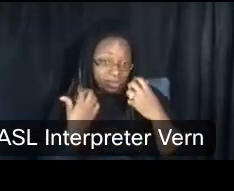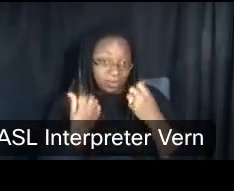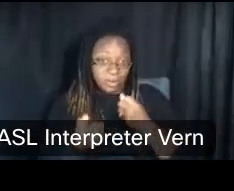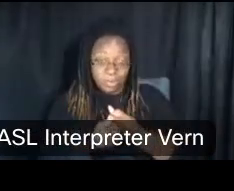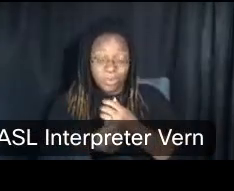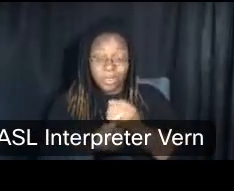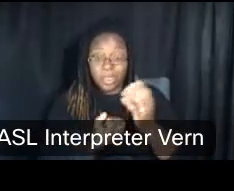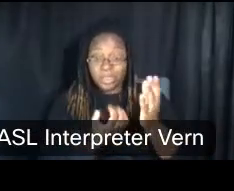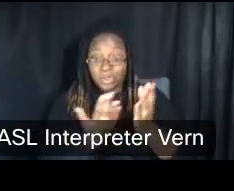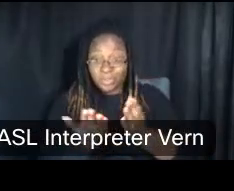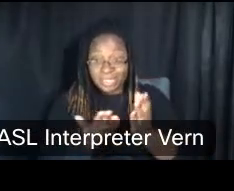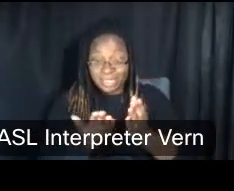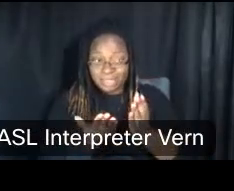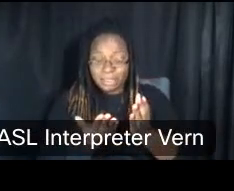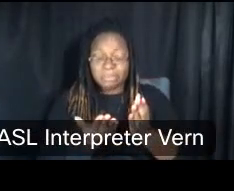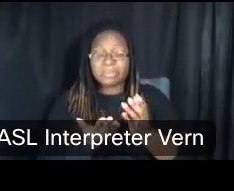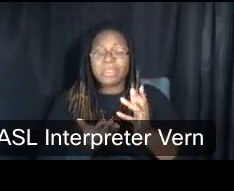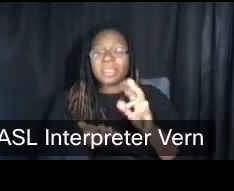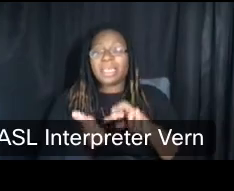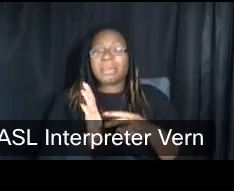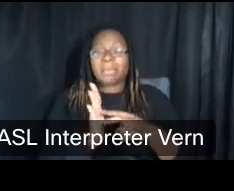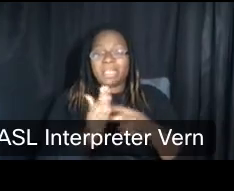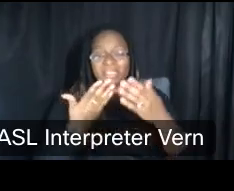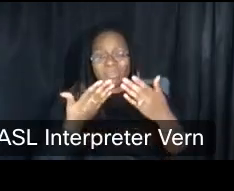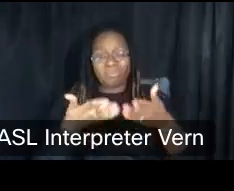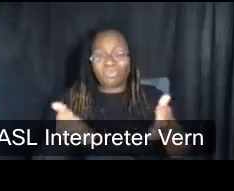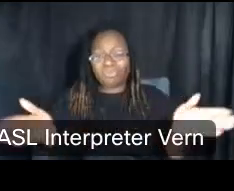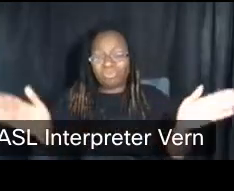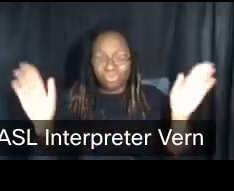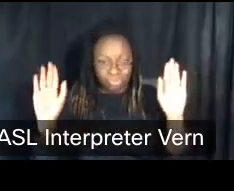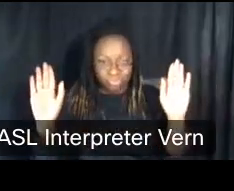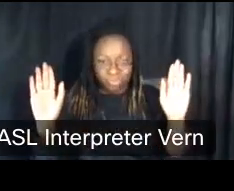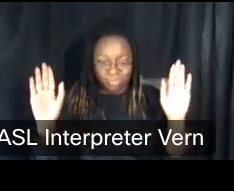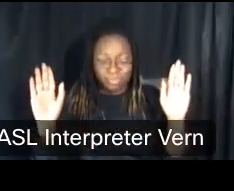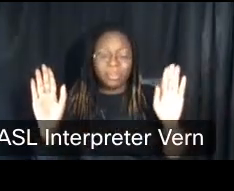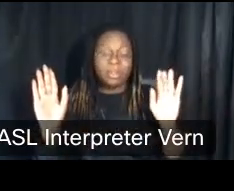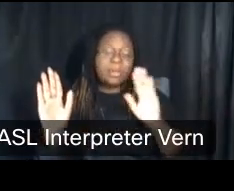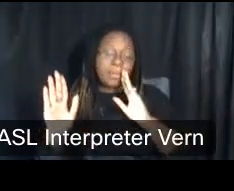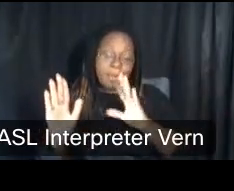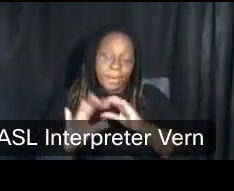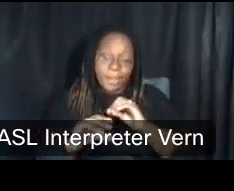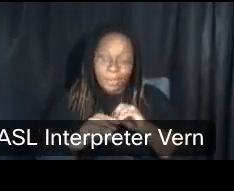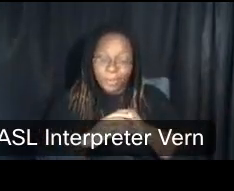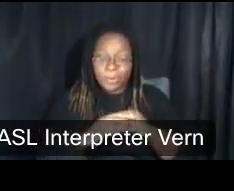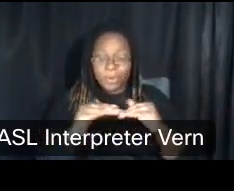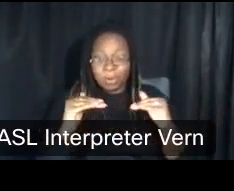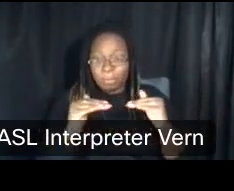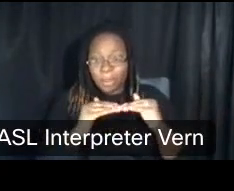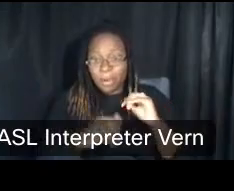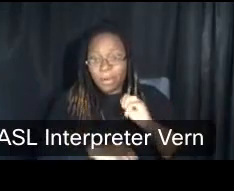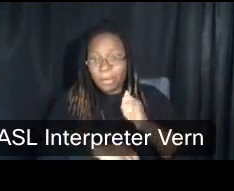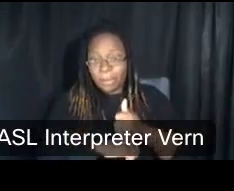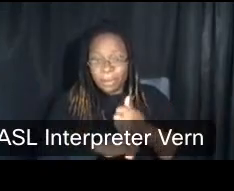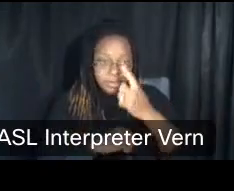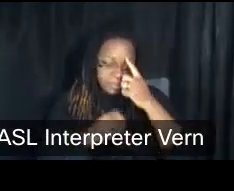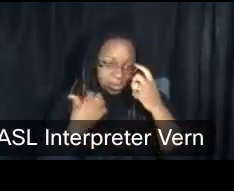at the center, we mean that in the broadest way possible. That includes peer-based mental health